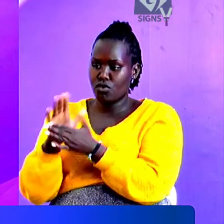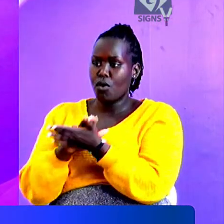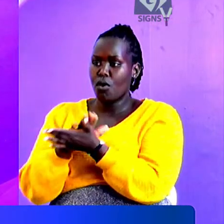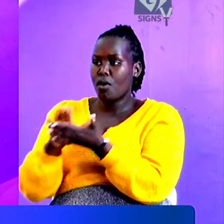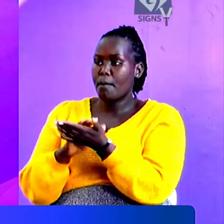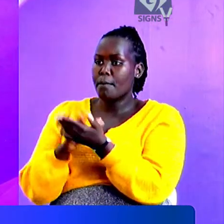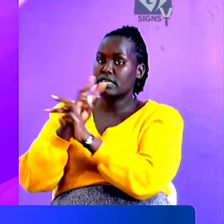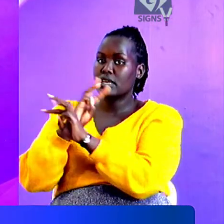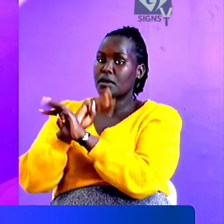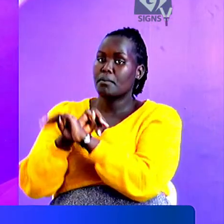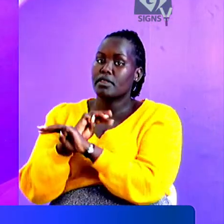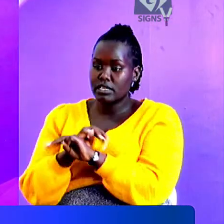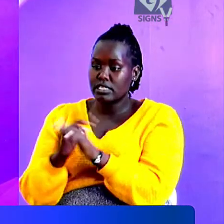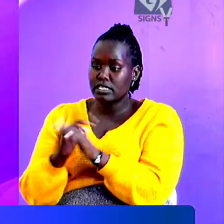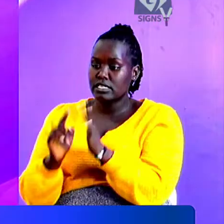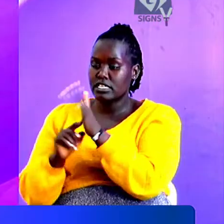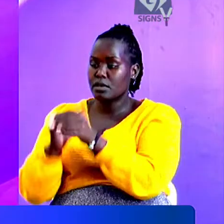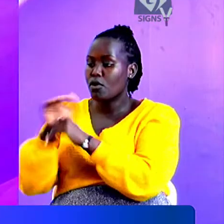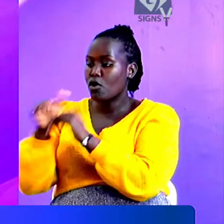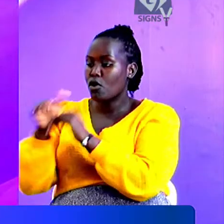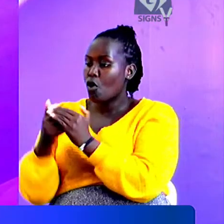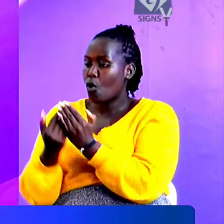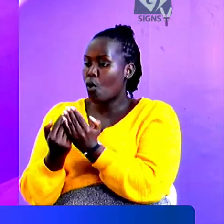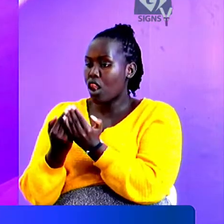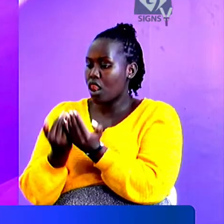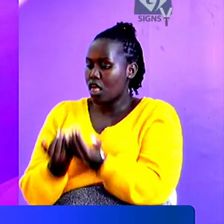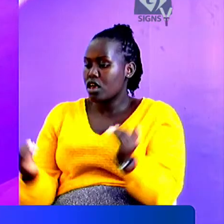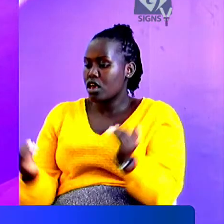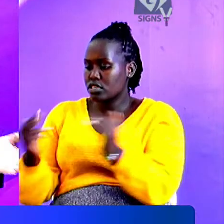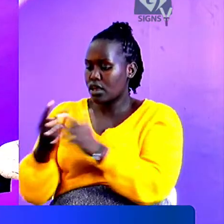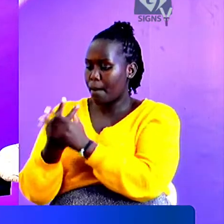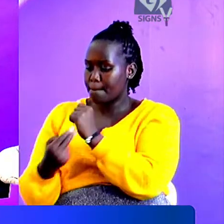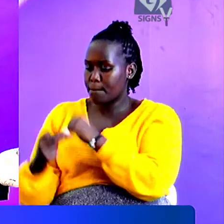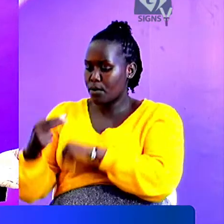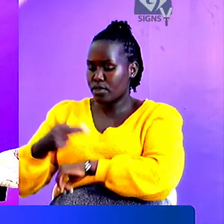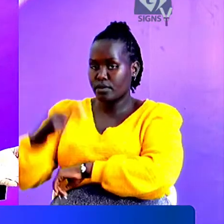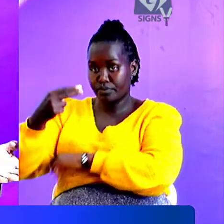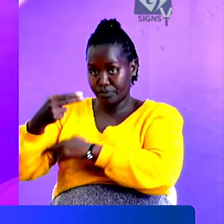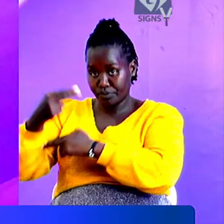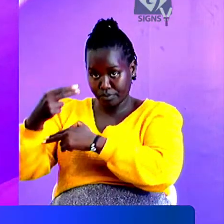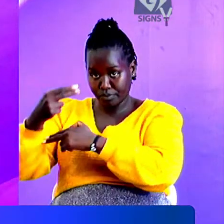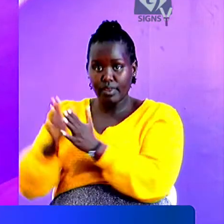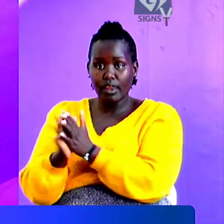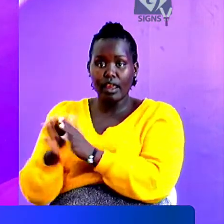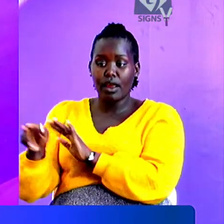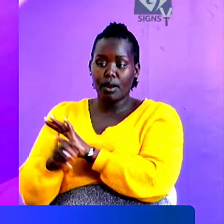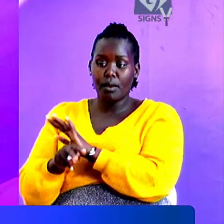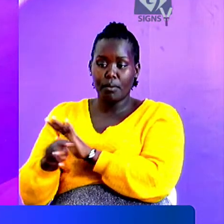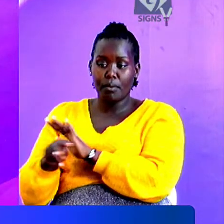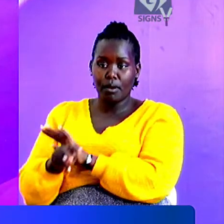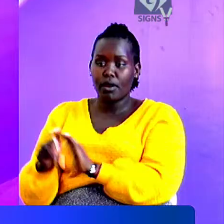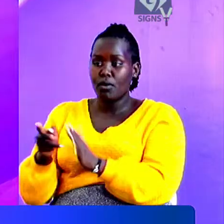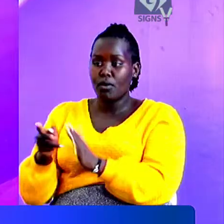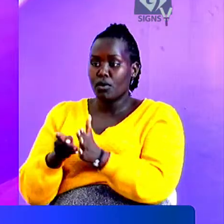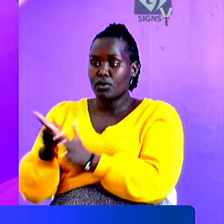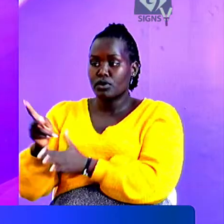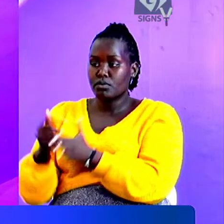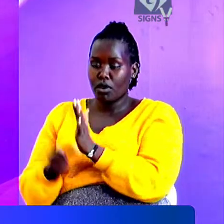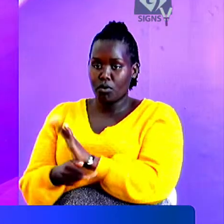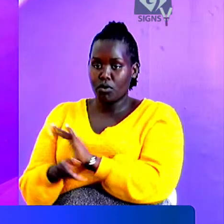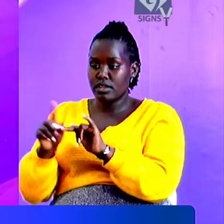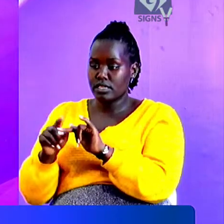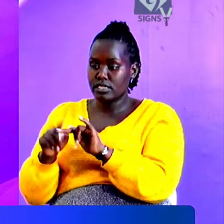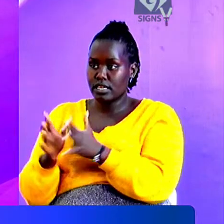If say, for example, every child, both high school and primary, and even pre-primary, was paying that standard figure